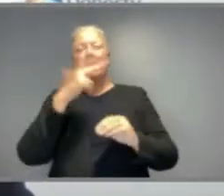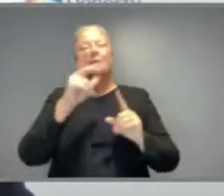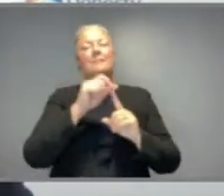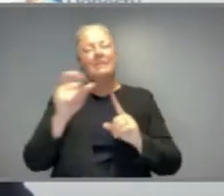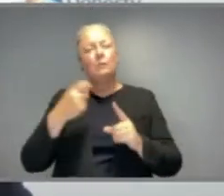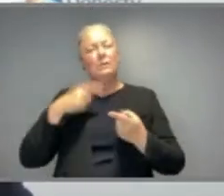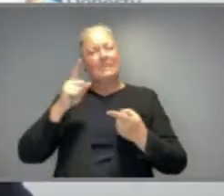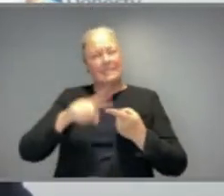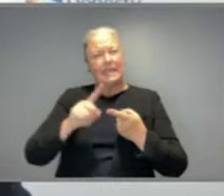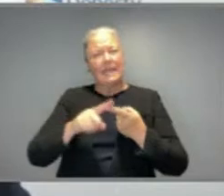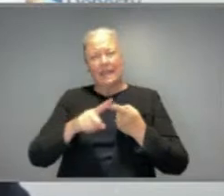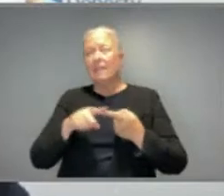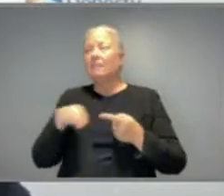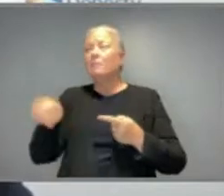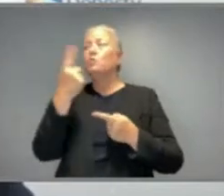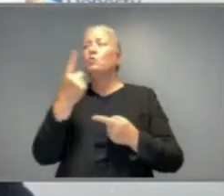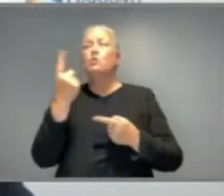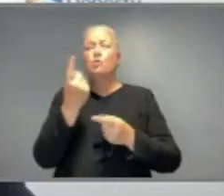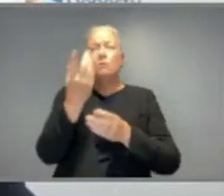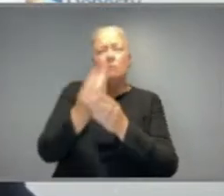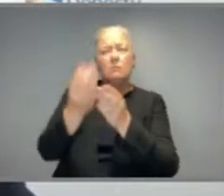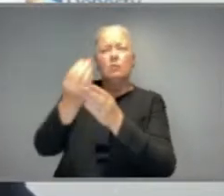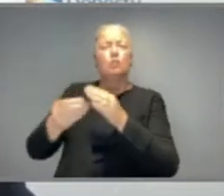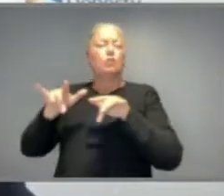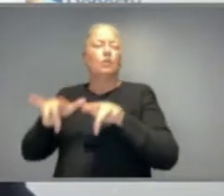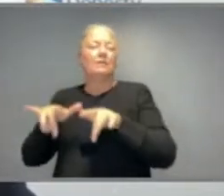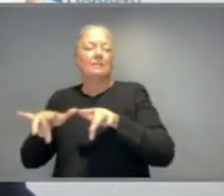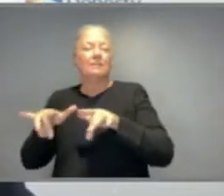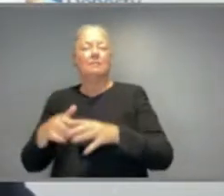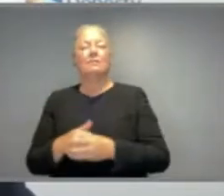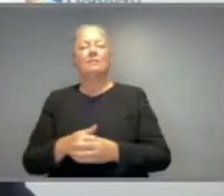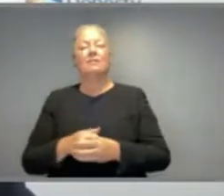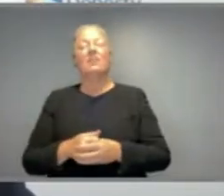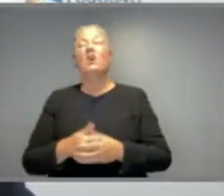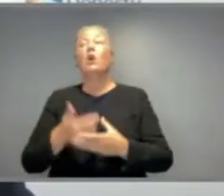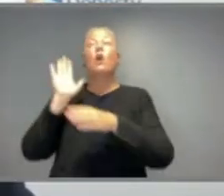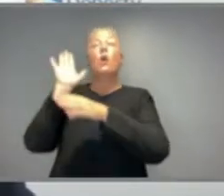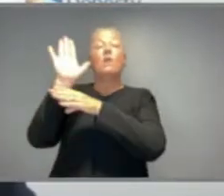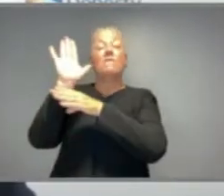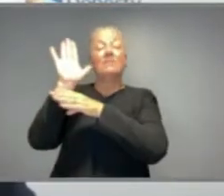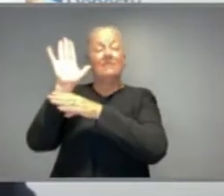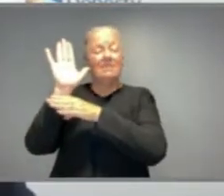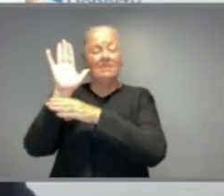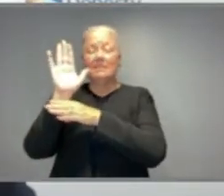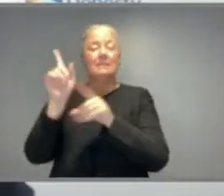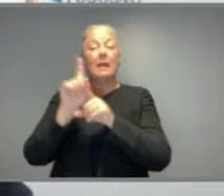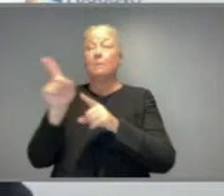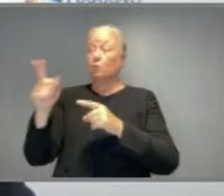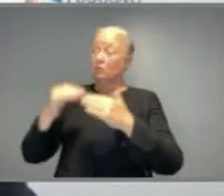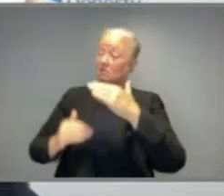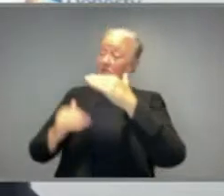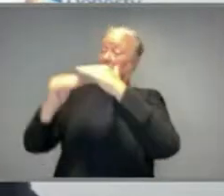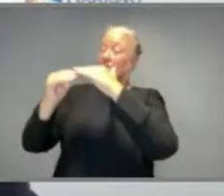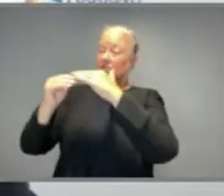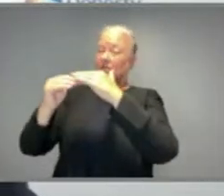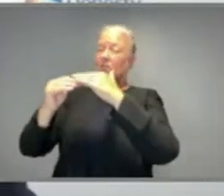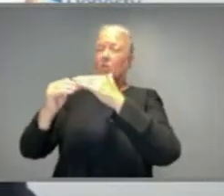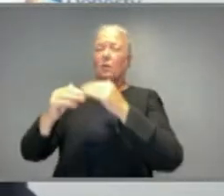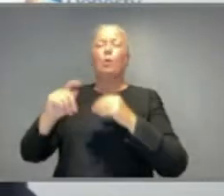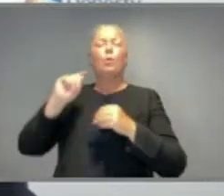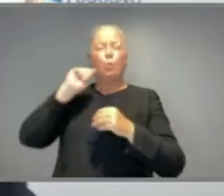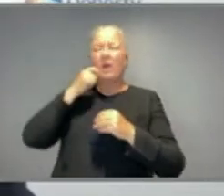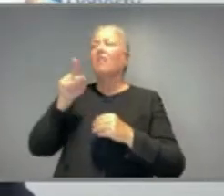those groups who have missed out. In every country, we see that if we only get to a certain level, that we will continue to see outbreaks of disease